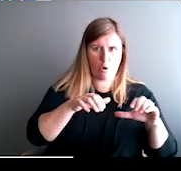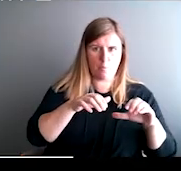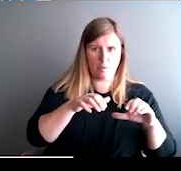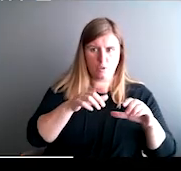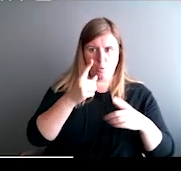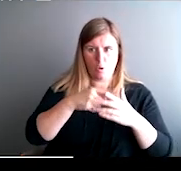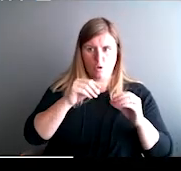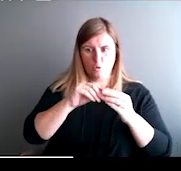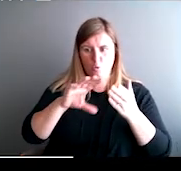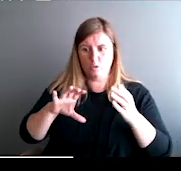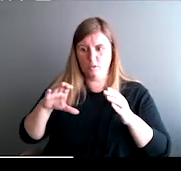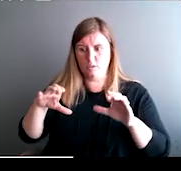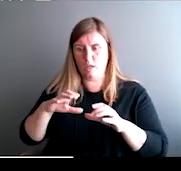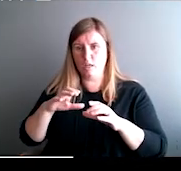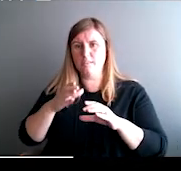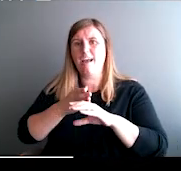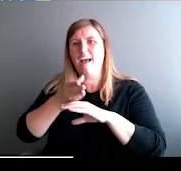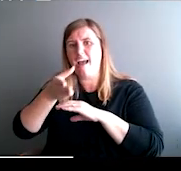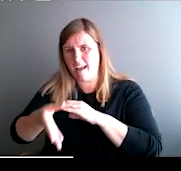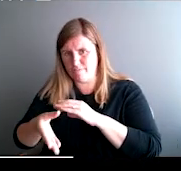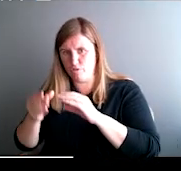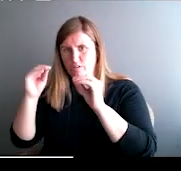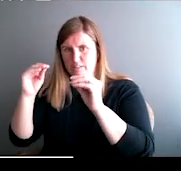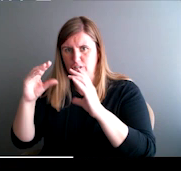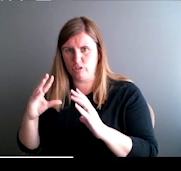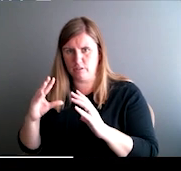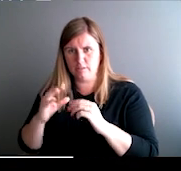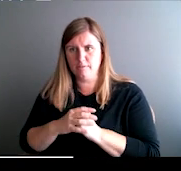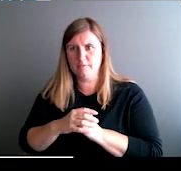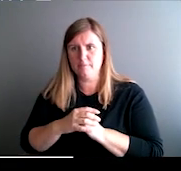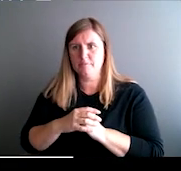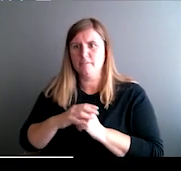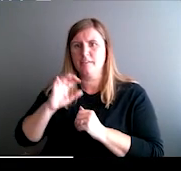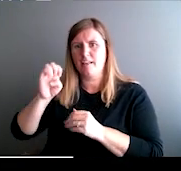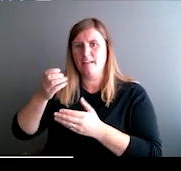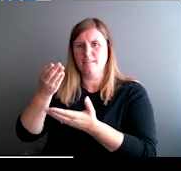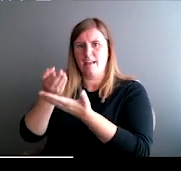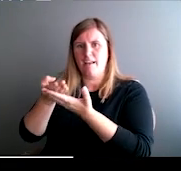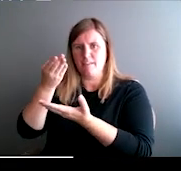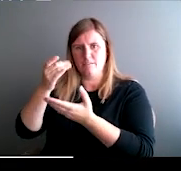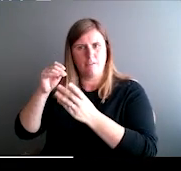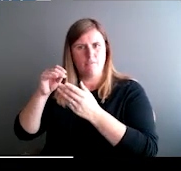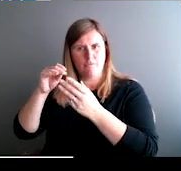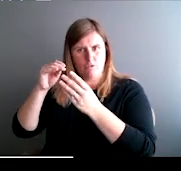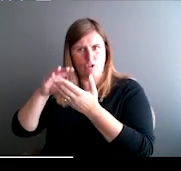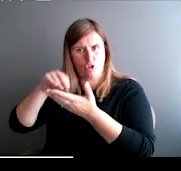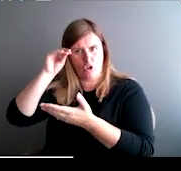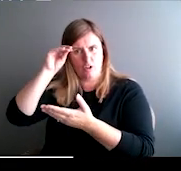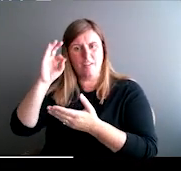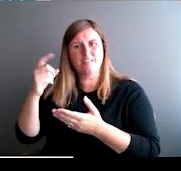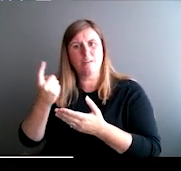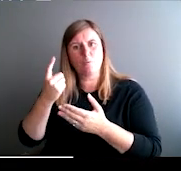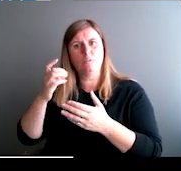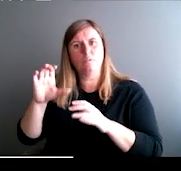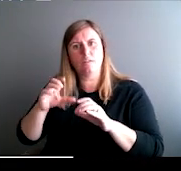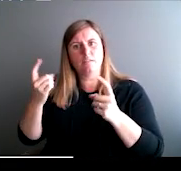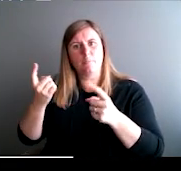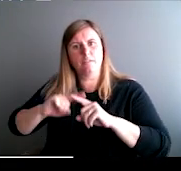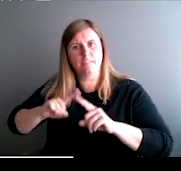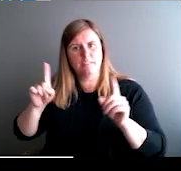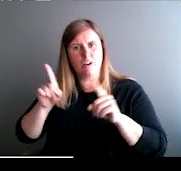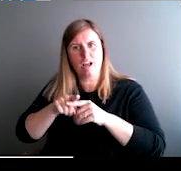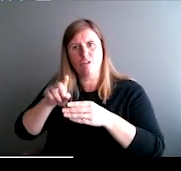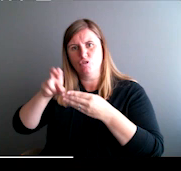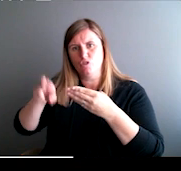what the student does following the teaching. That's evidence of learning, that somebody does something different as a result